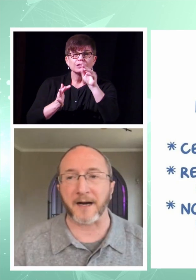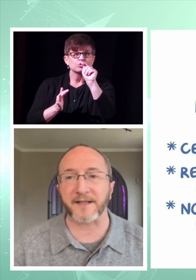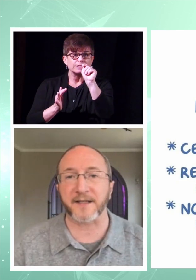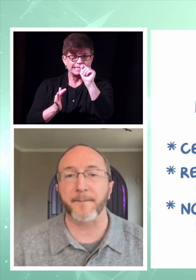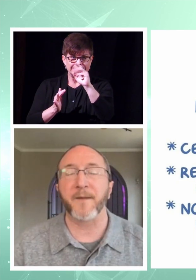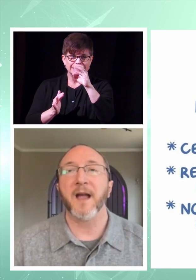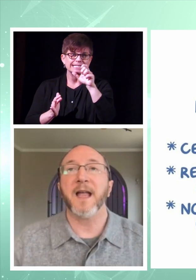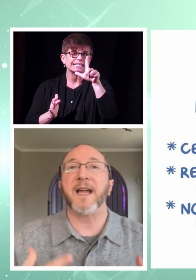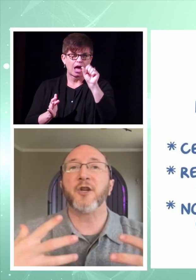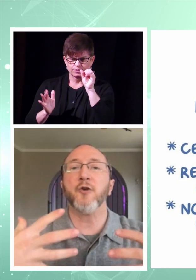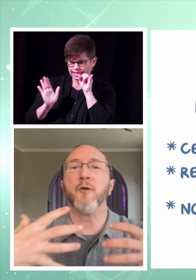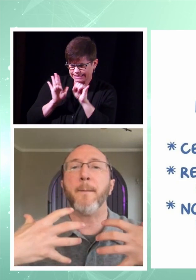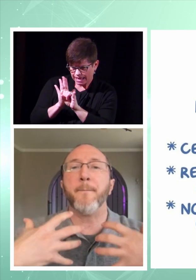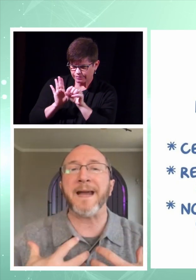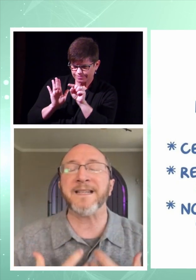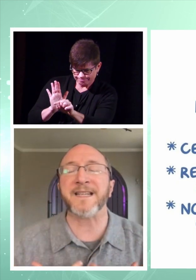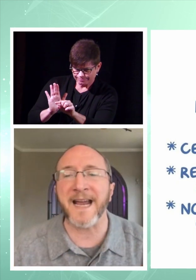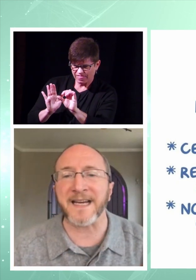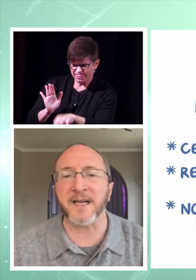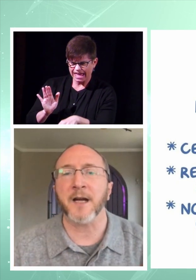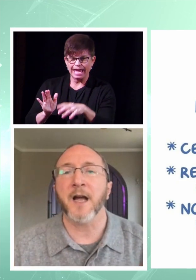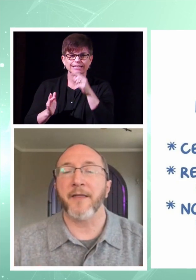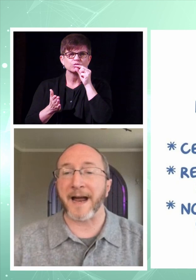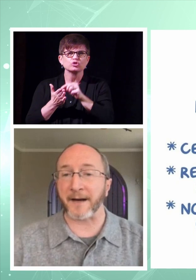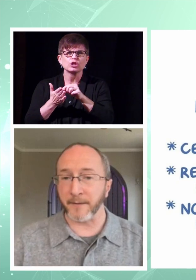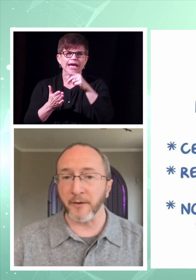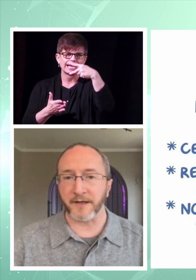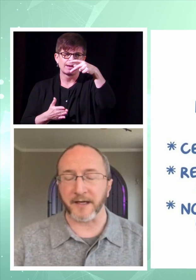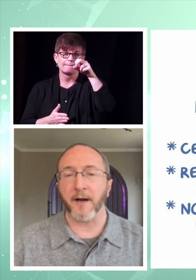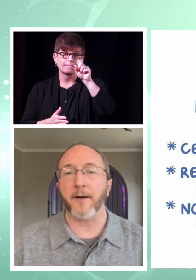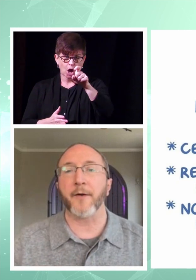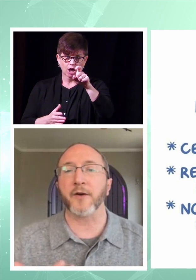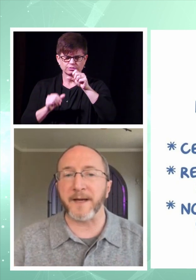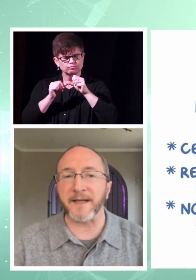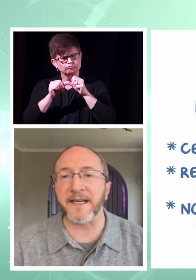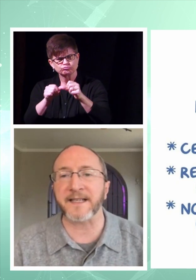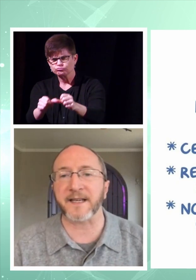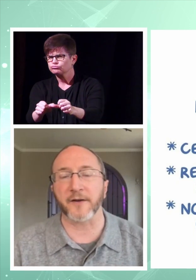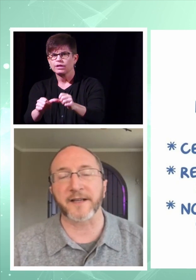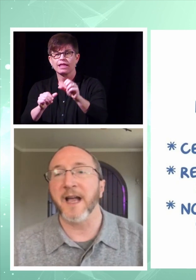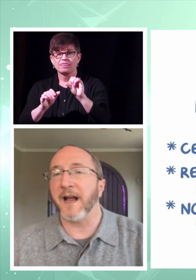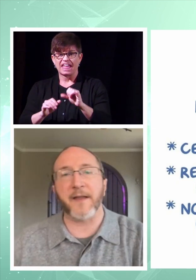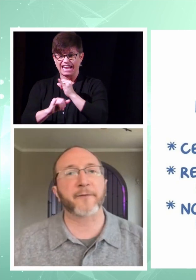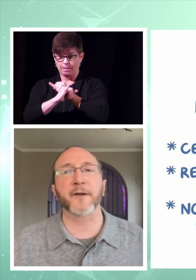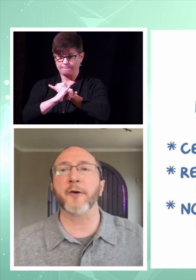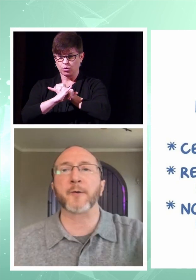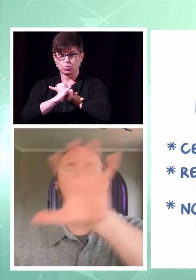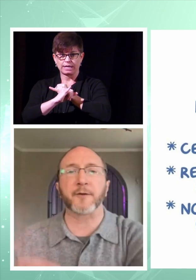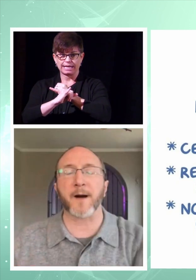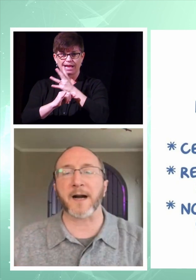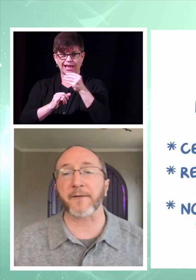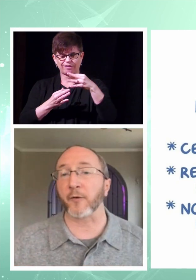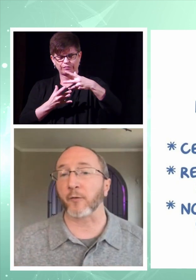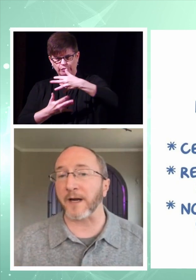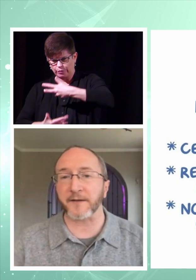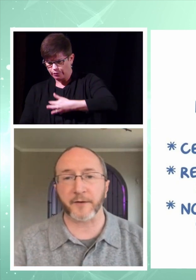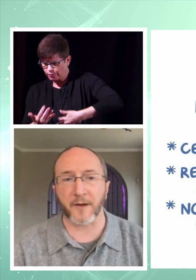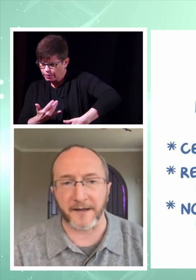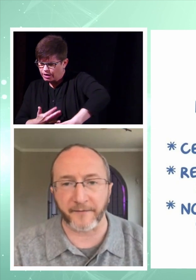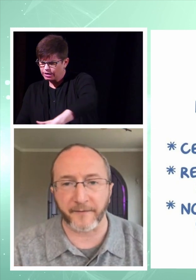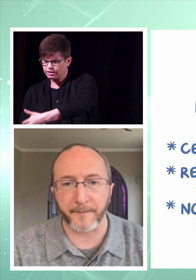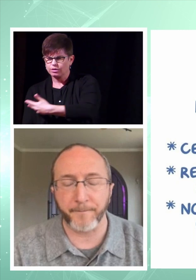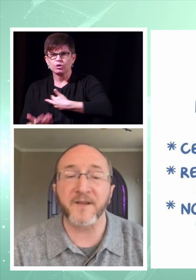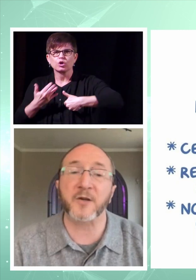chicken pox. And you maintain that immunity, those B and T cells, and they float around your body for the rest